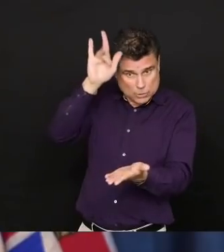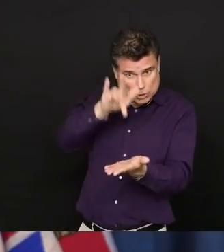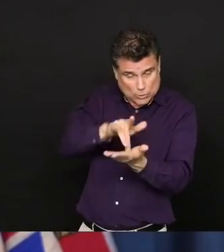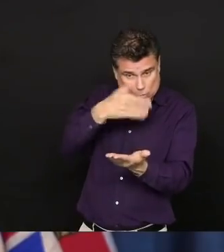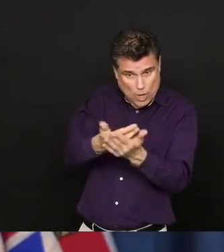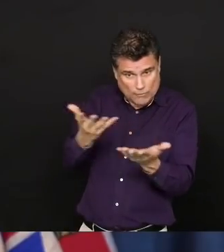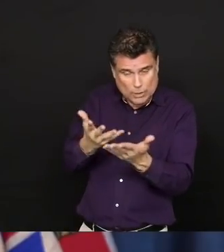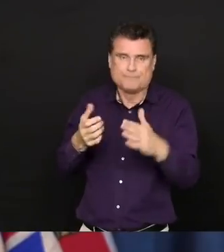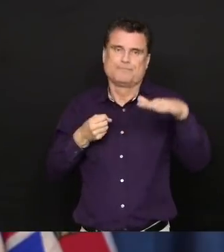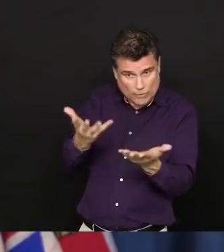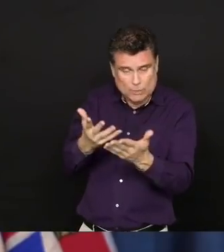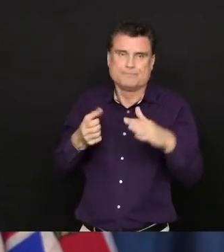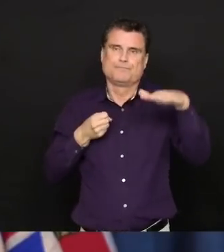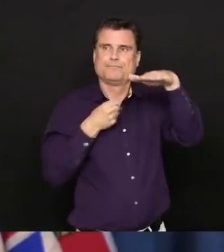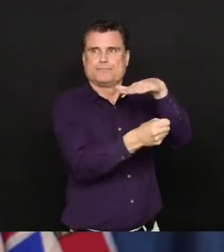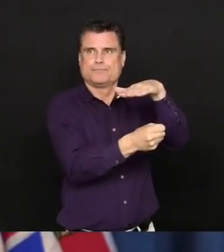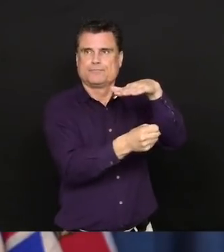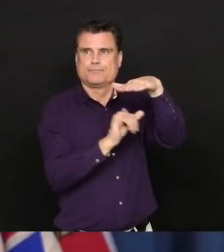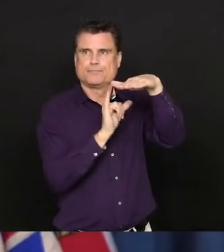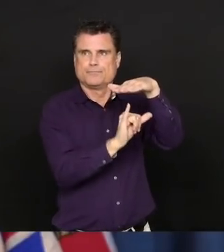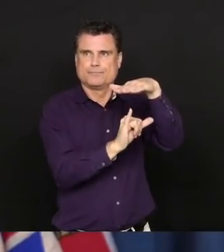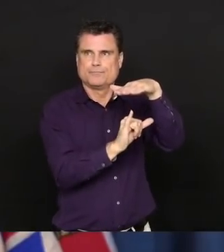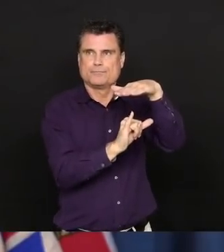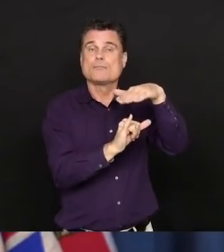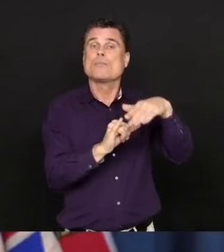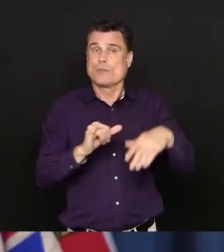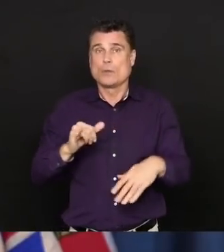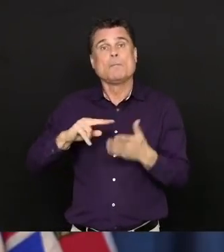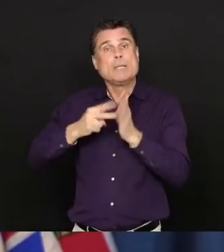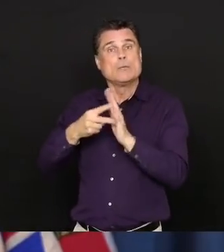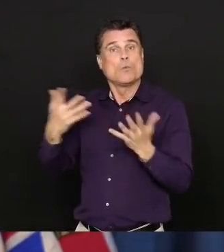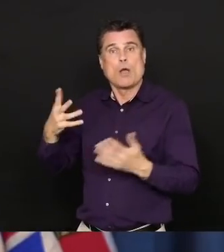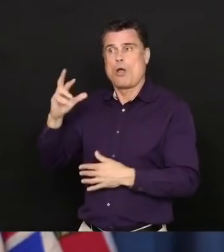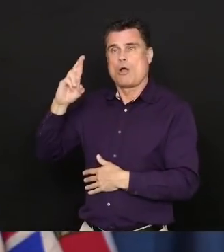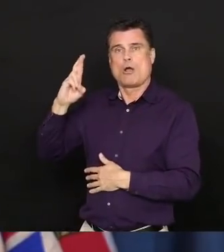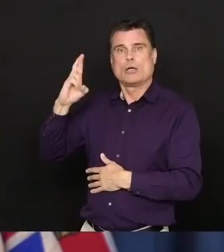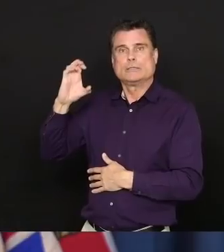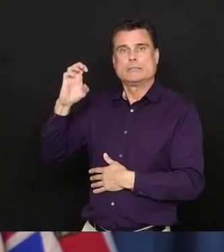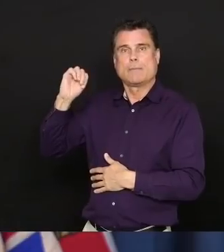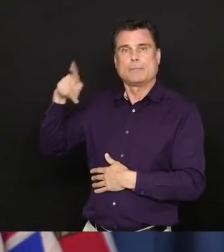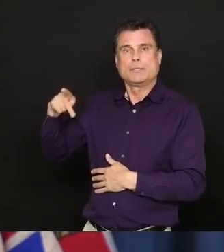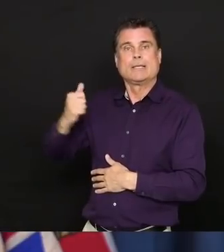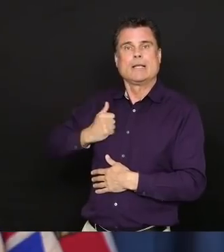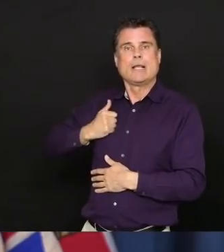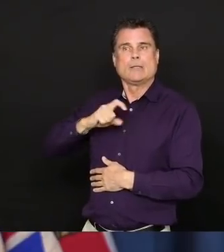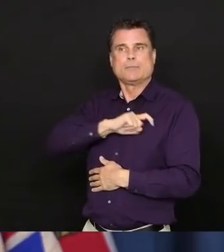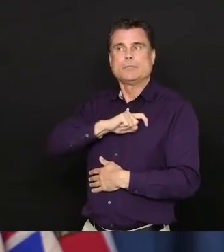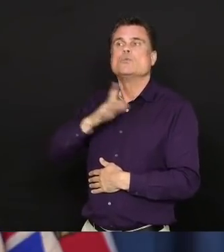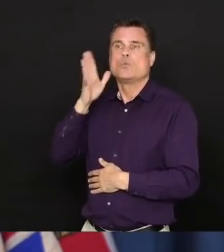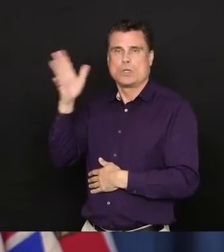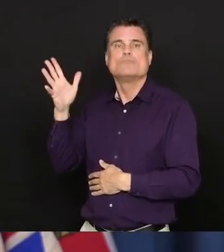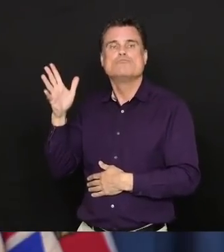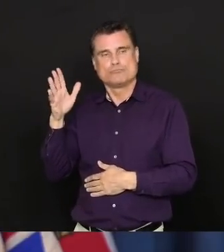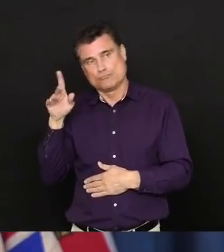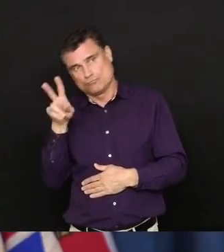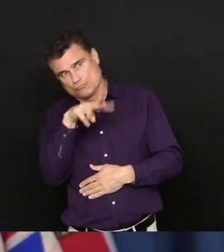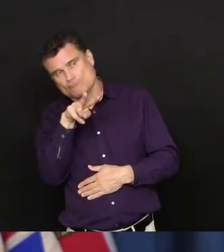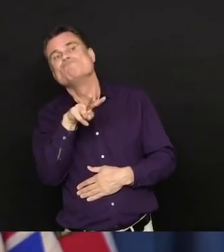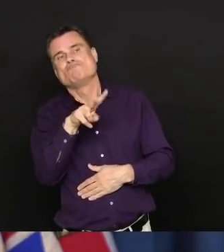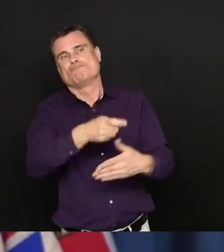out. But there are also fines that are able to be levied for people who are breaching the federal quarantine